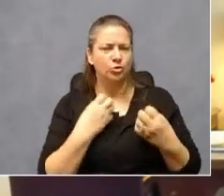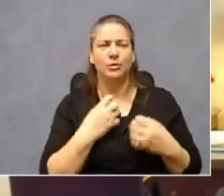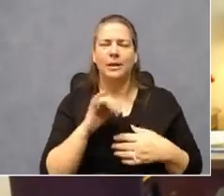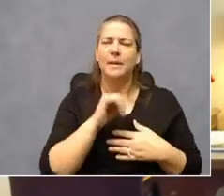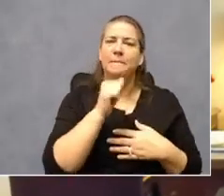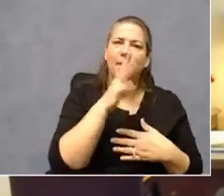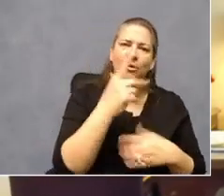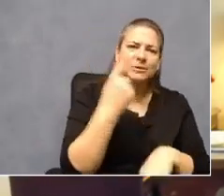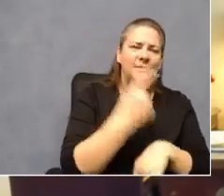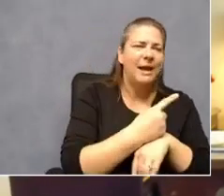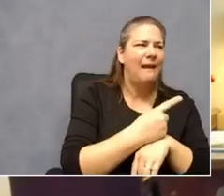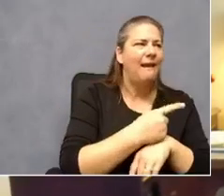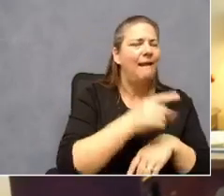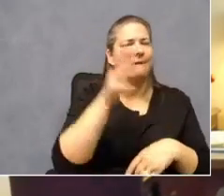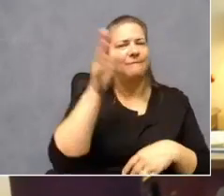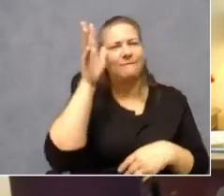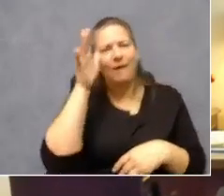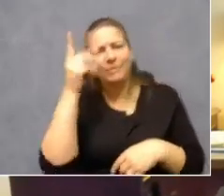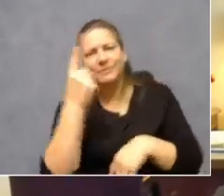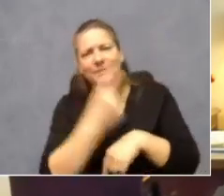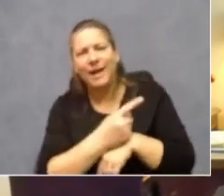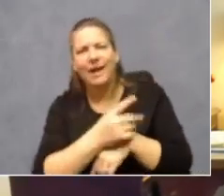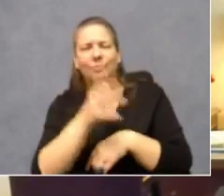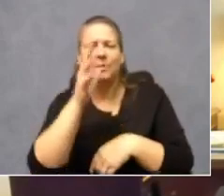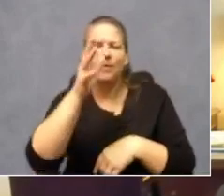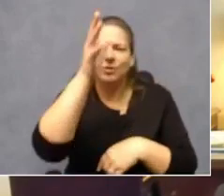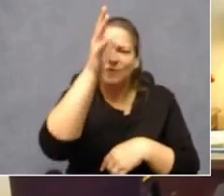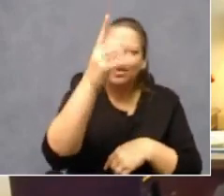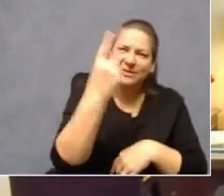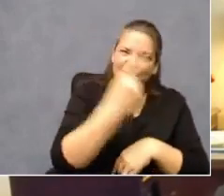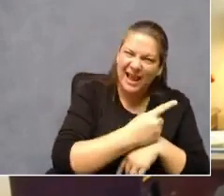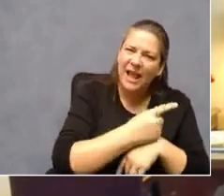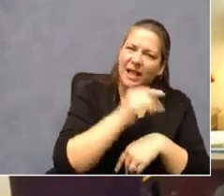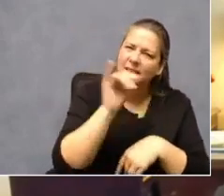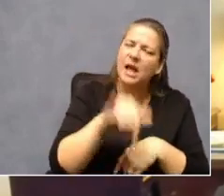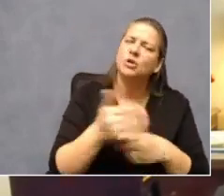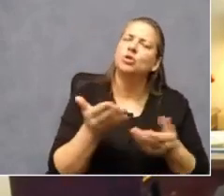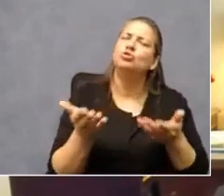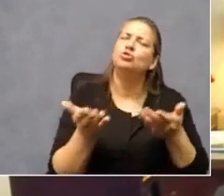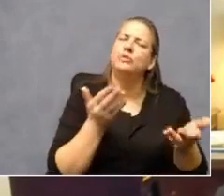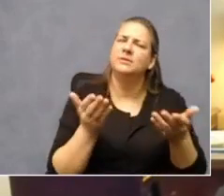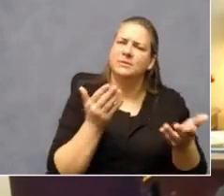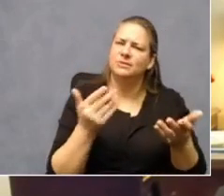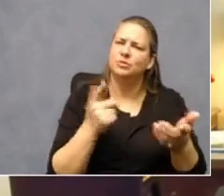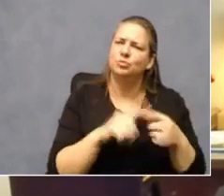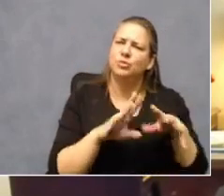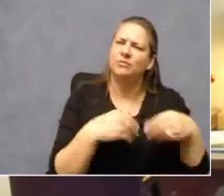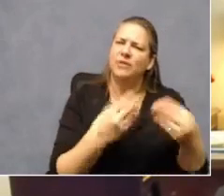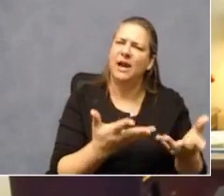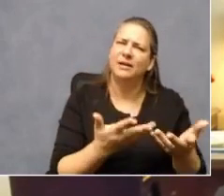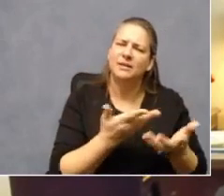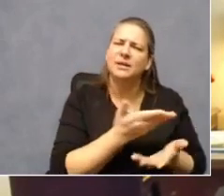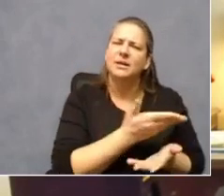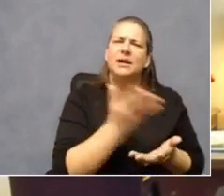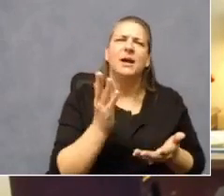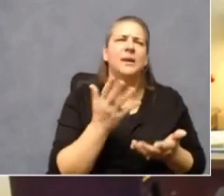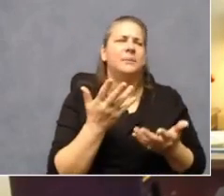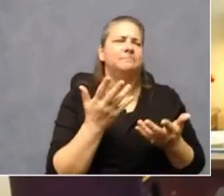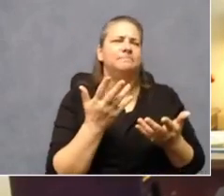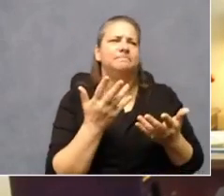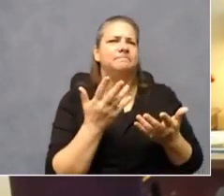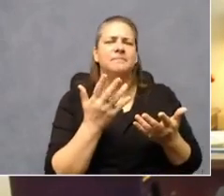Day and Grandparents' Day. We work very closely with Leading Age and the other long-term